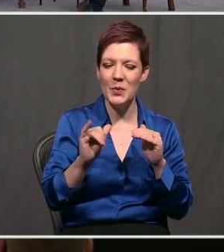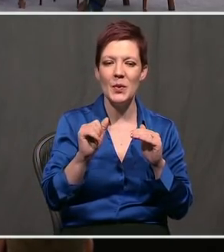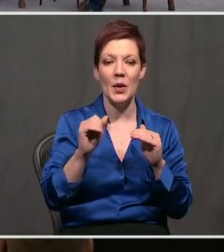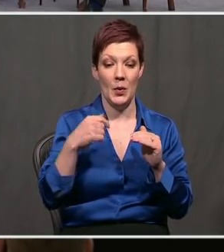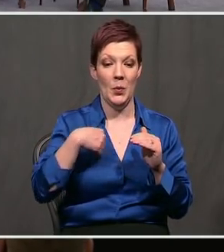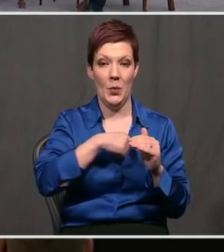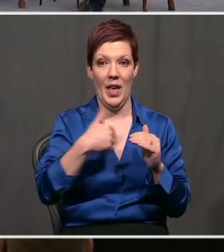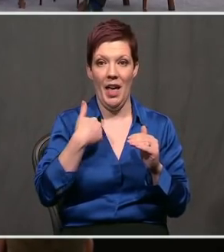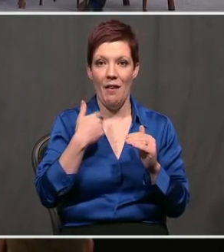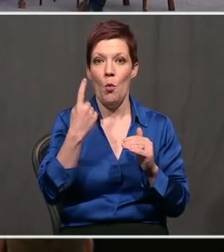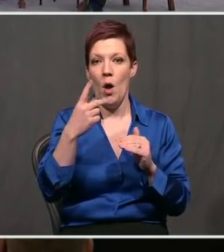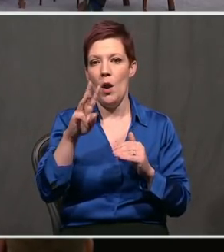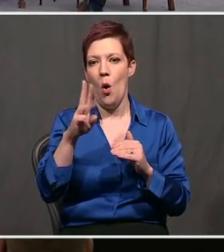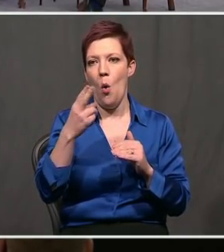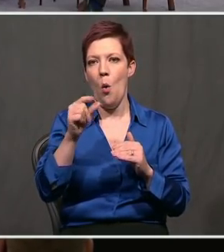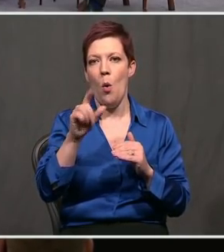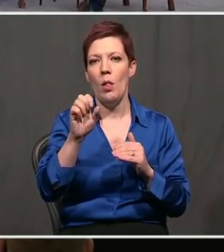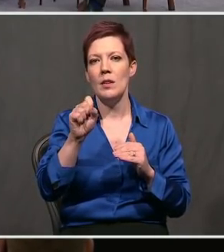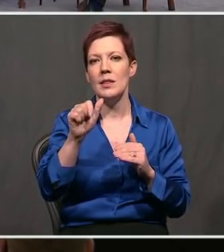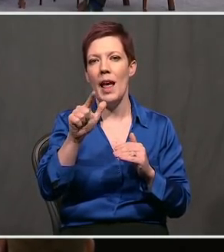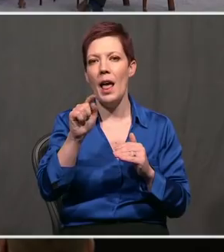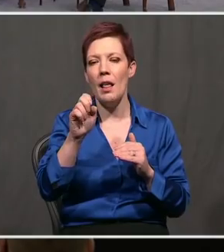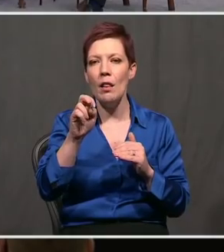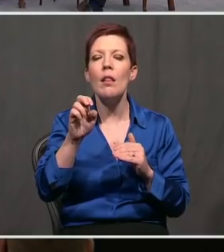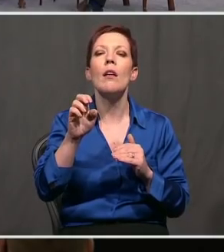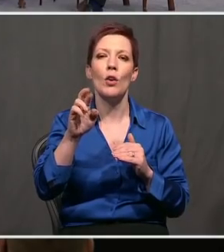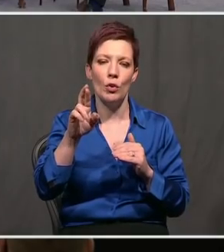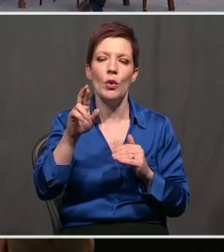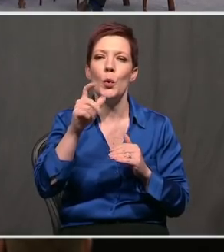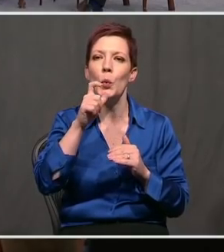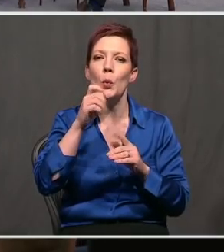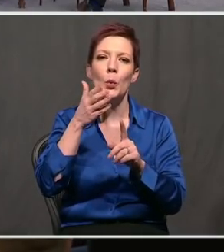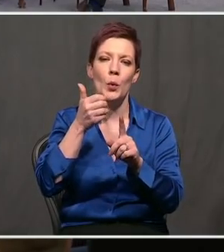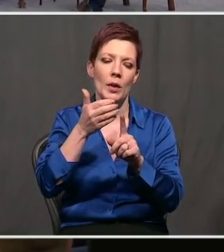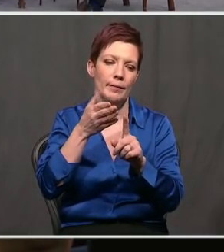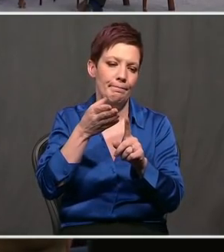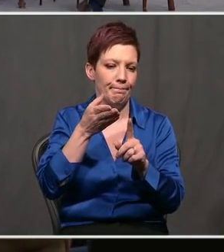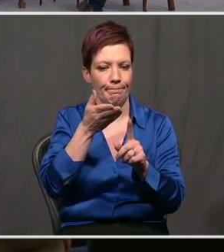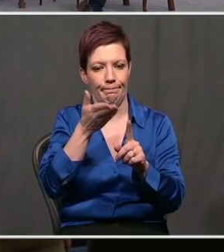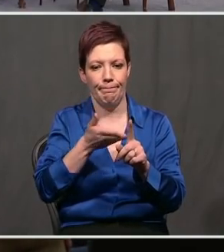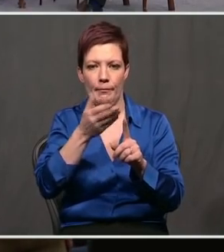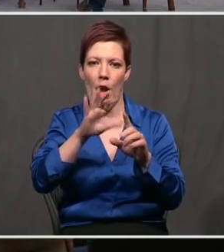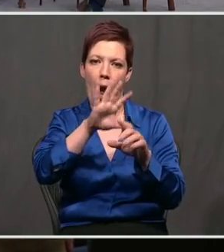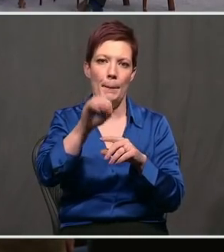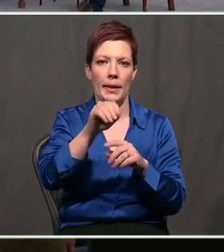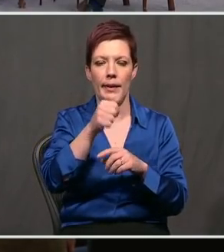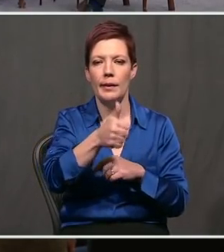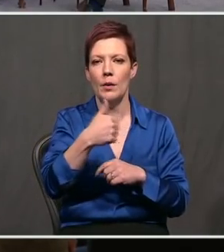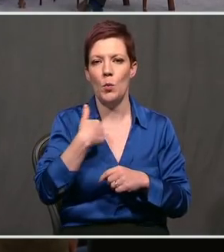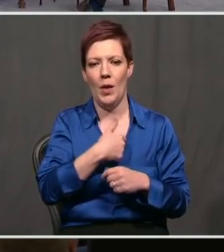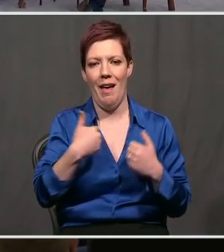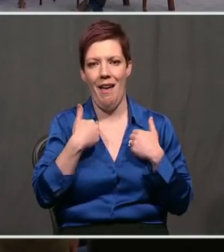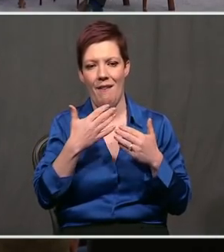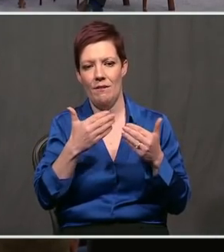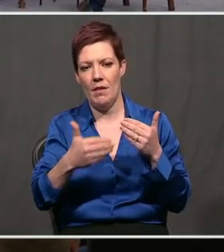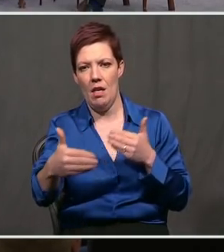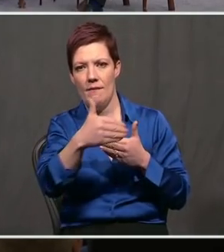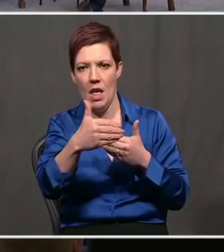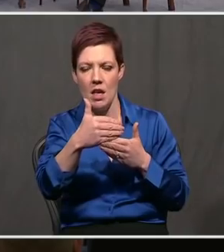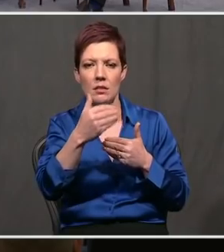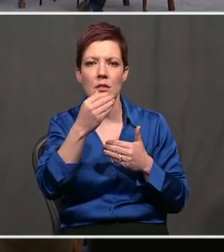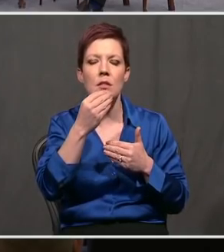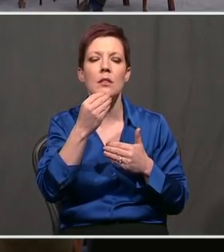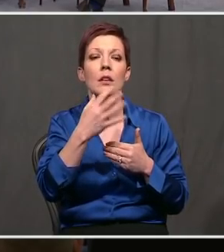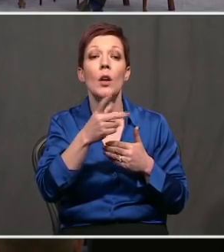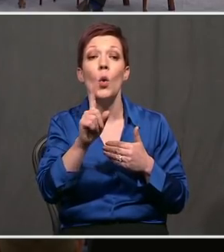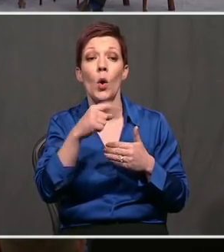pharmaceutical wholesaler in Louisiana's Freeport area. We have a memorandum of agreement with them, and we've identified in advance all of these